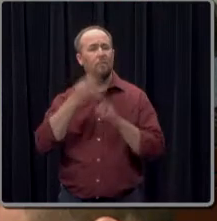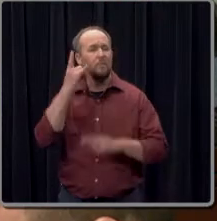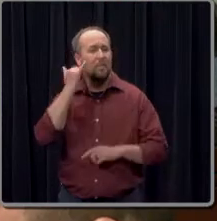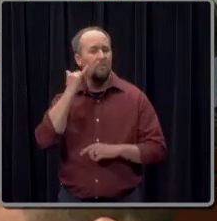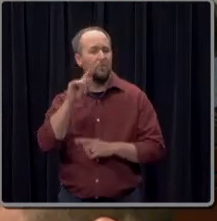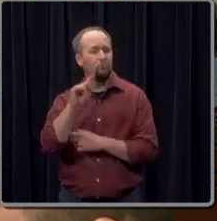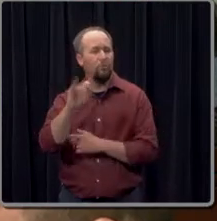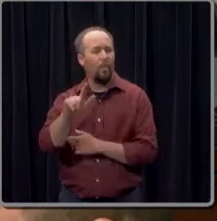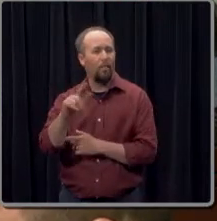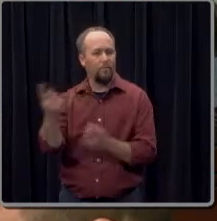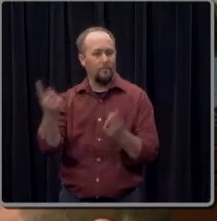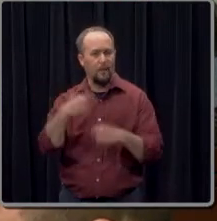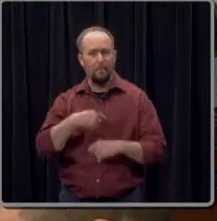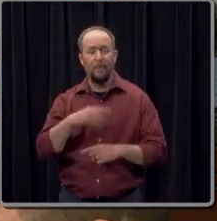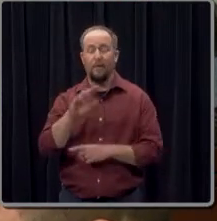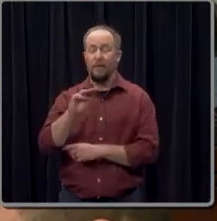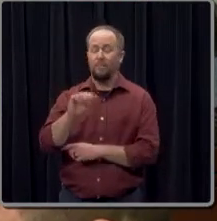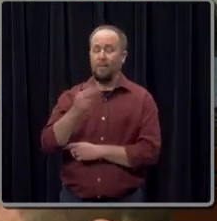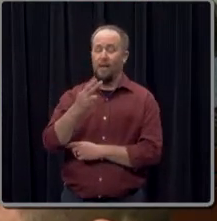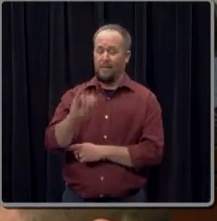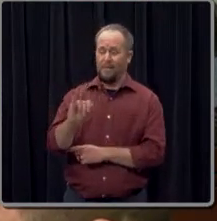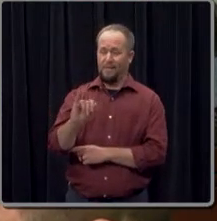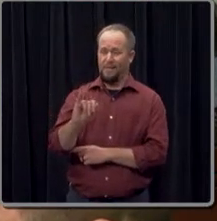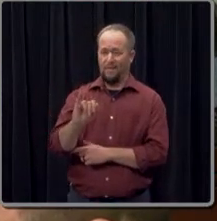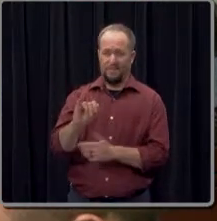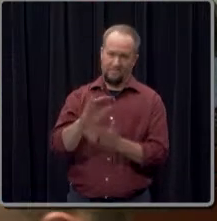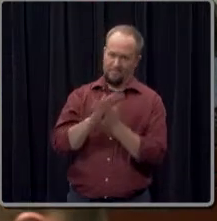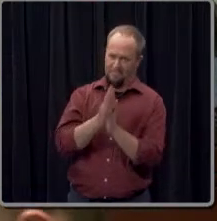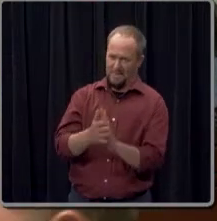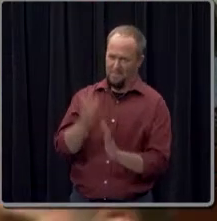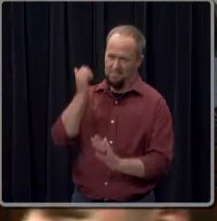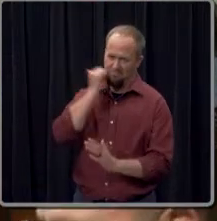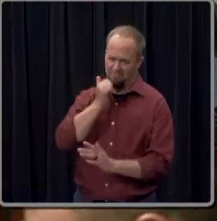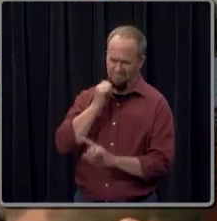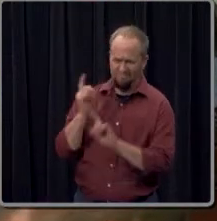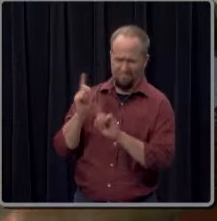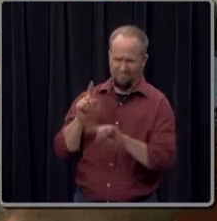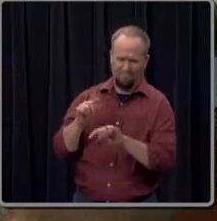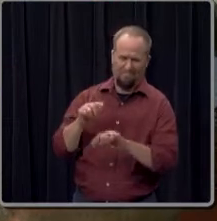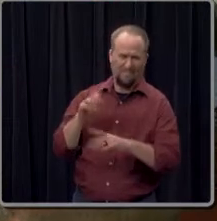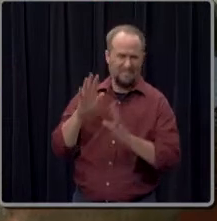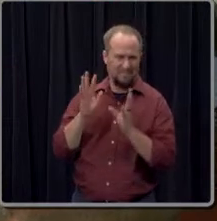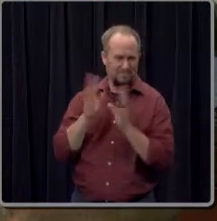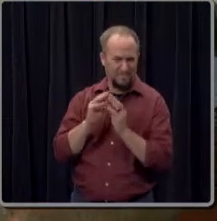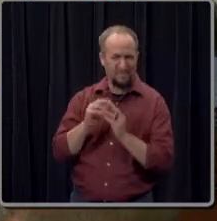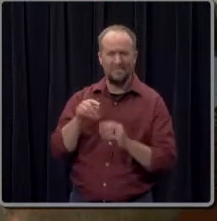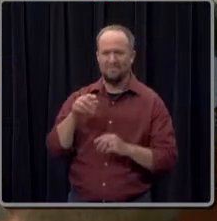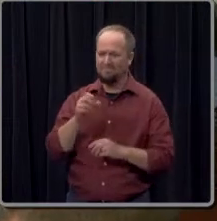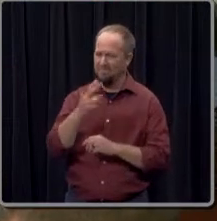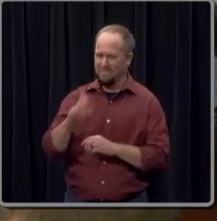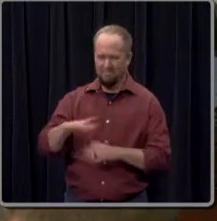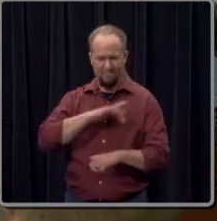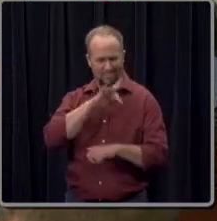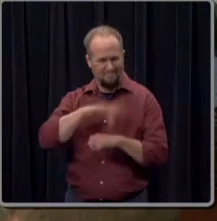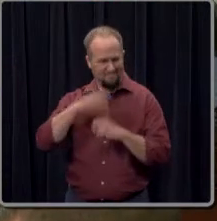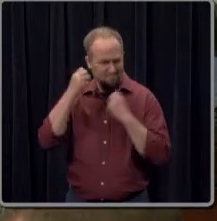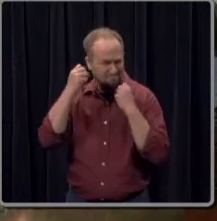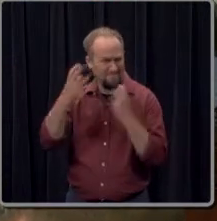front. Mahi has come to be a regular at these meetings. She's been to several this